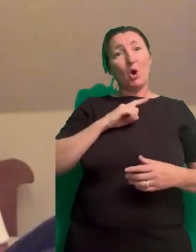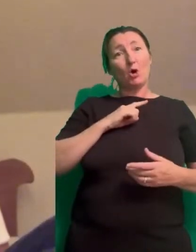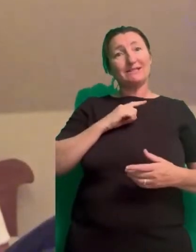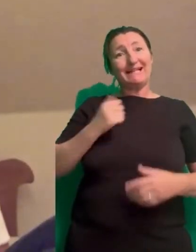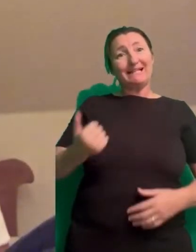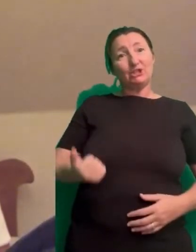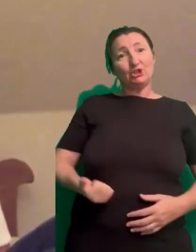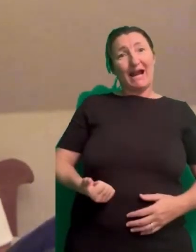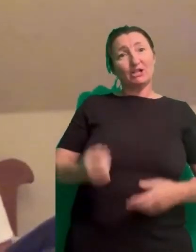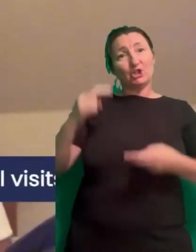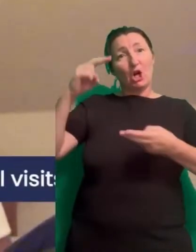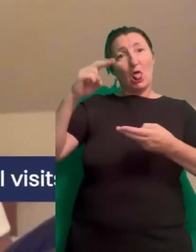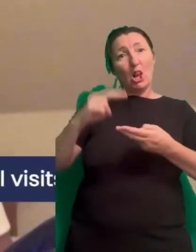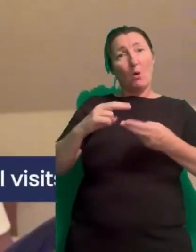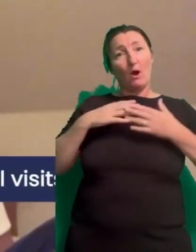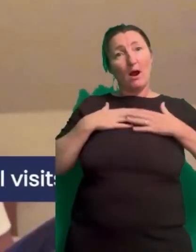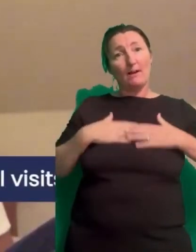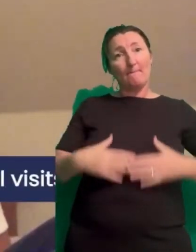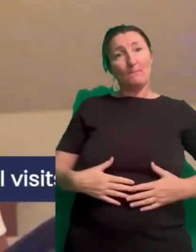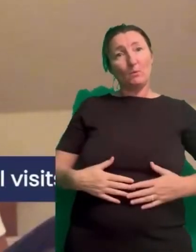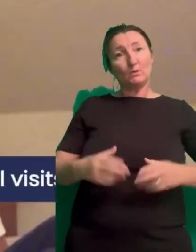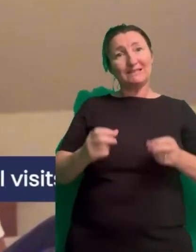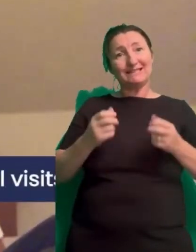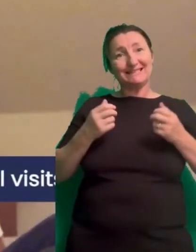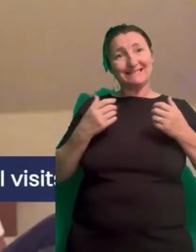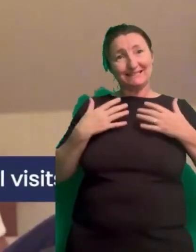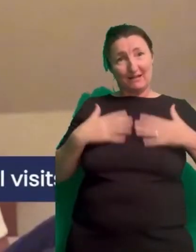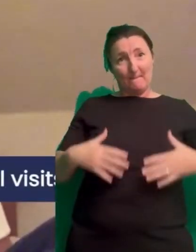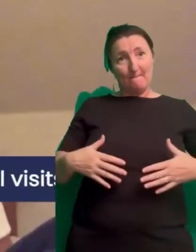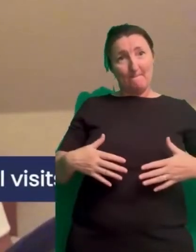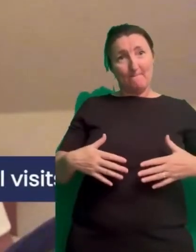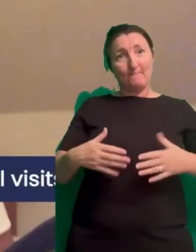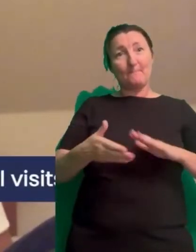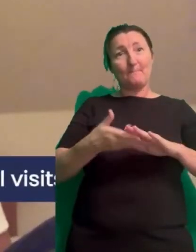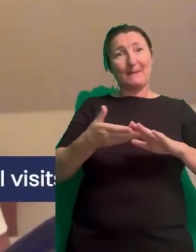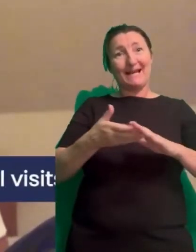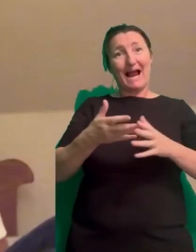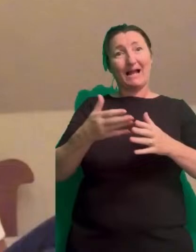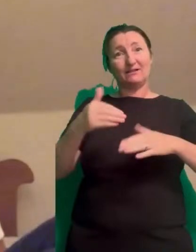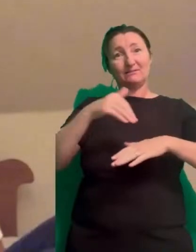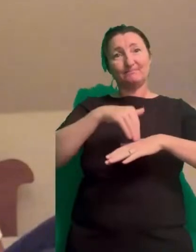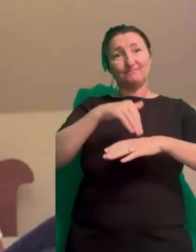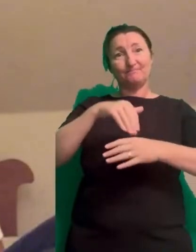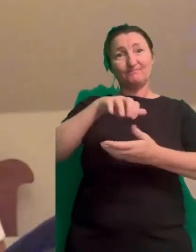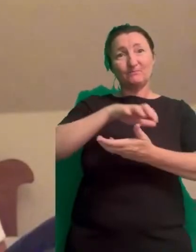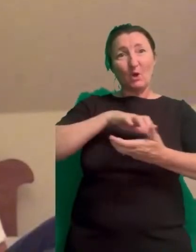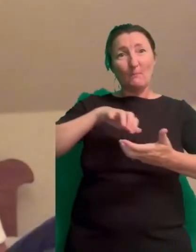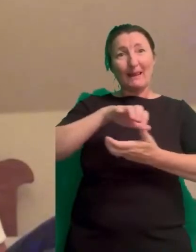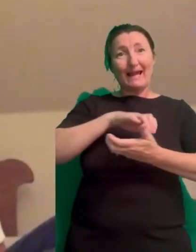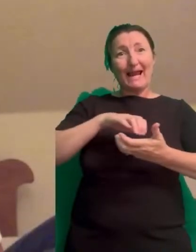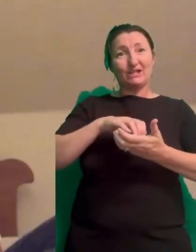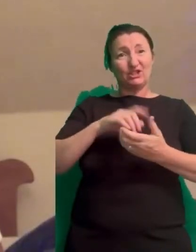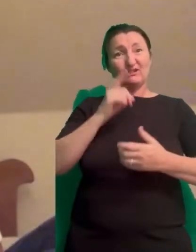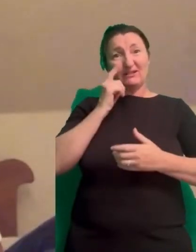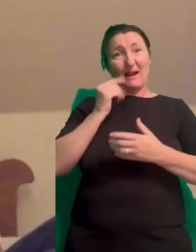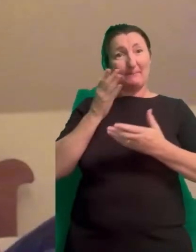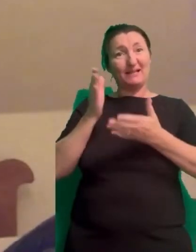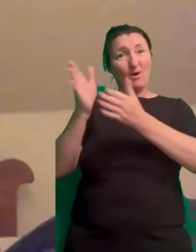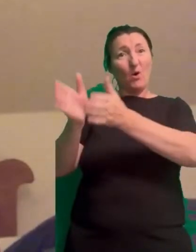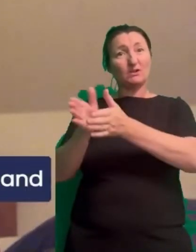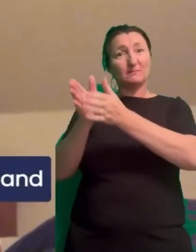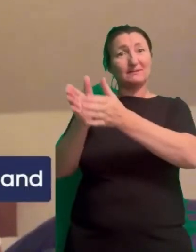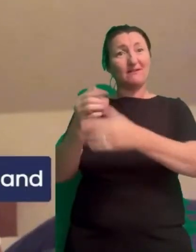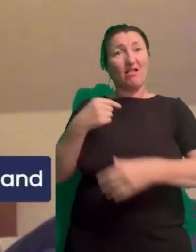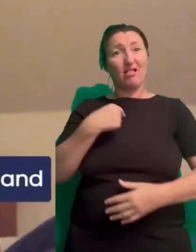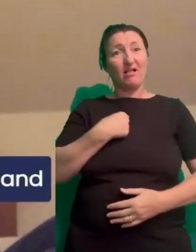actually cause a lot of serious health injuries and complications and hospital visits. So even though I have a timeline